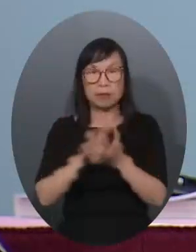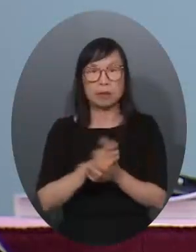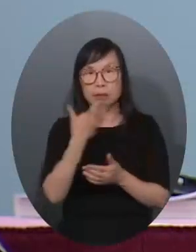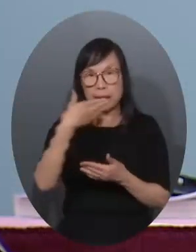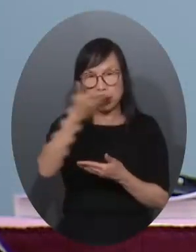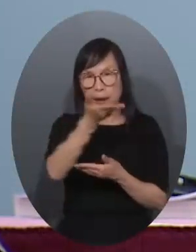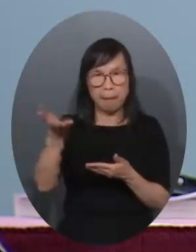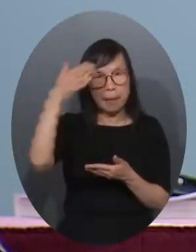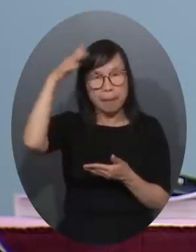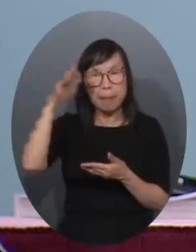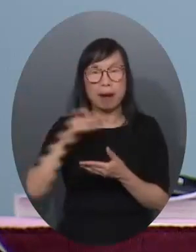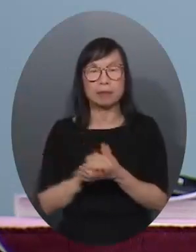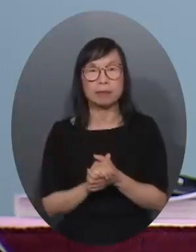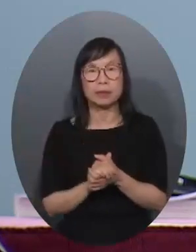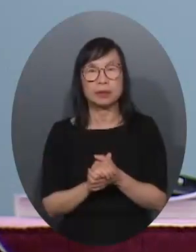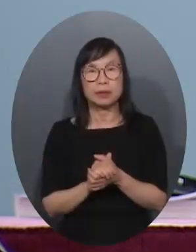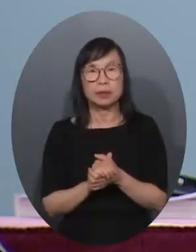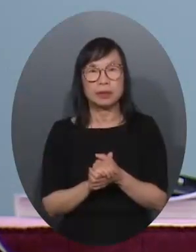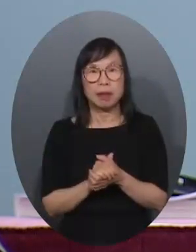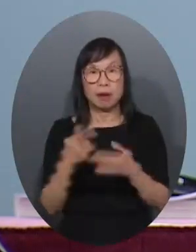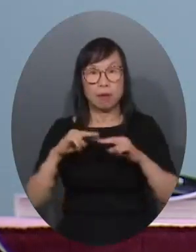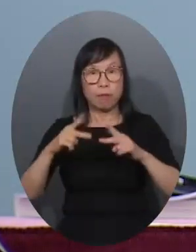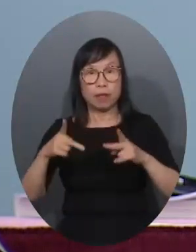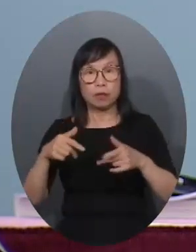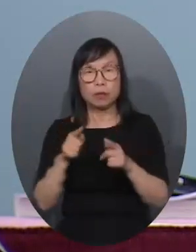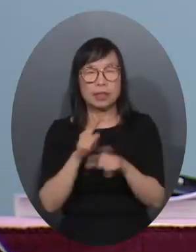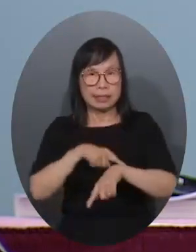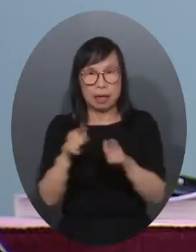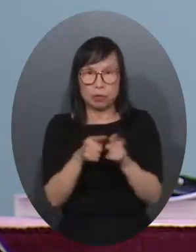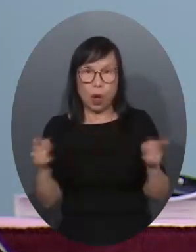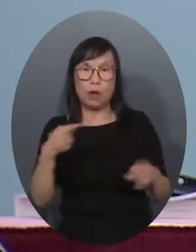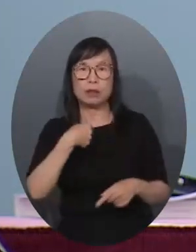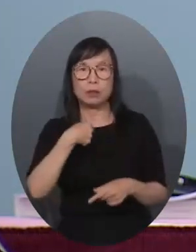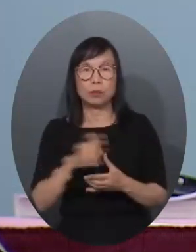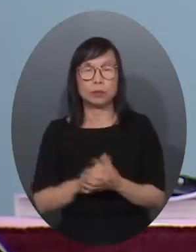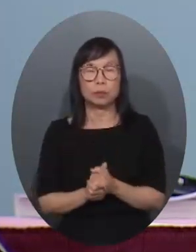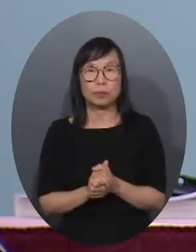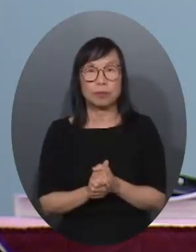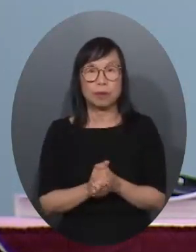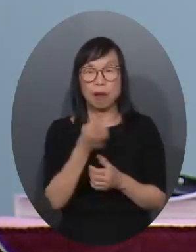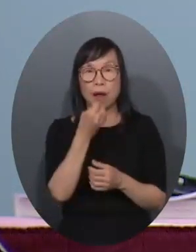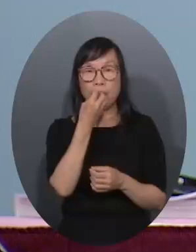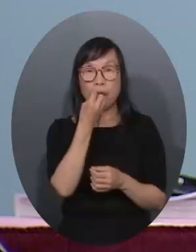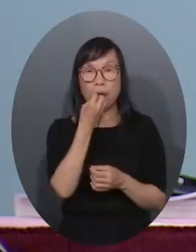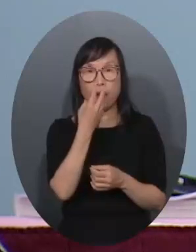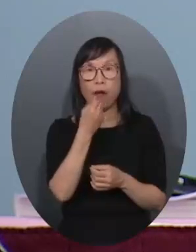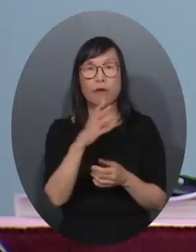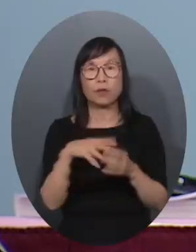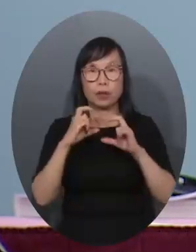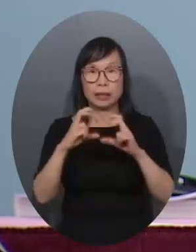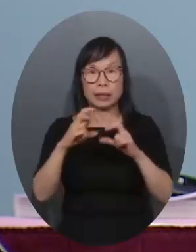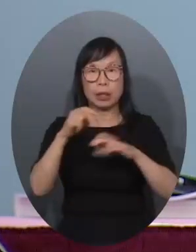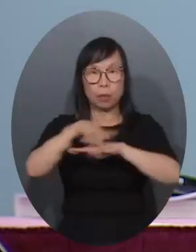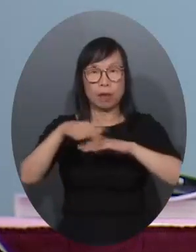to the implementation of railways. In fact, the overall railway planning and development in Hong Kong is led by the government, and we work